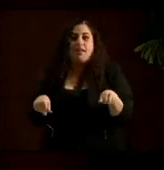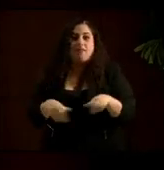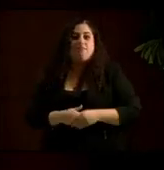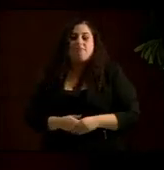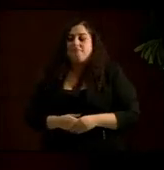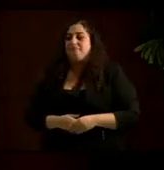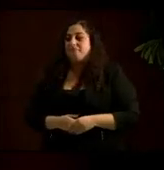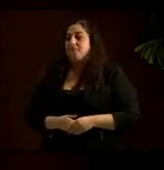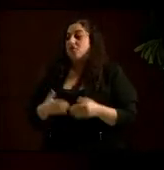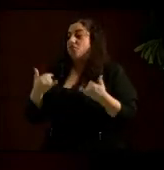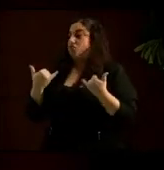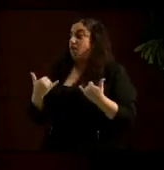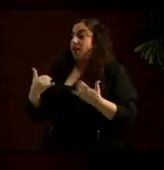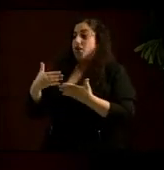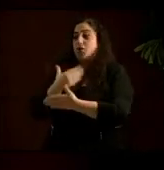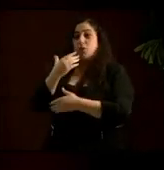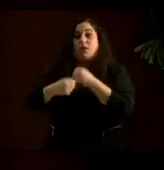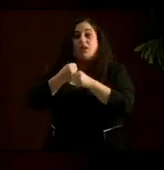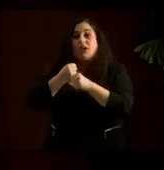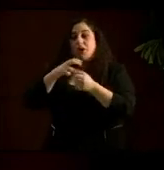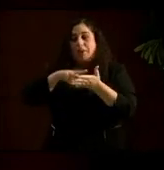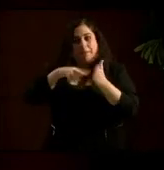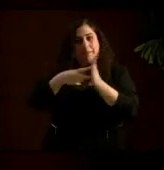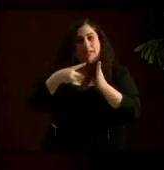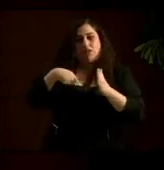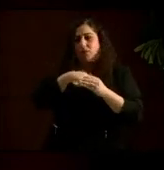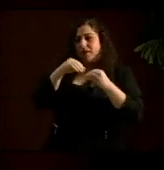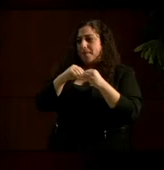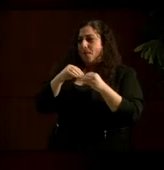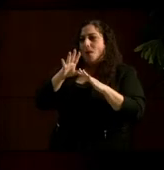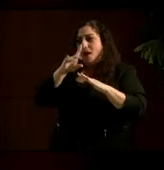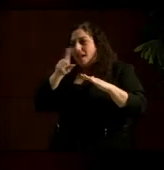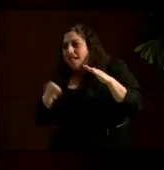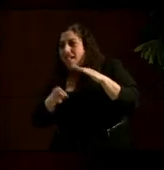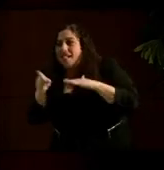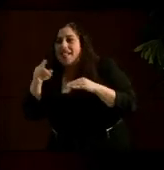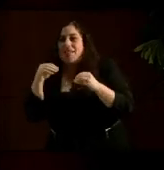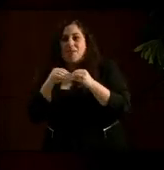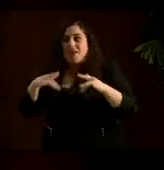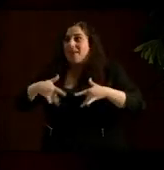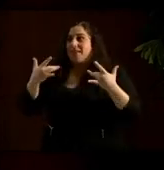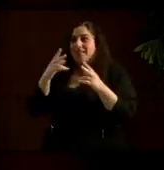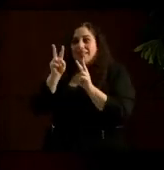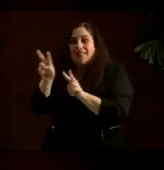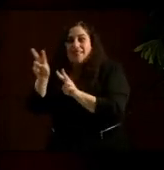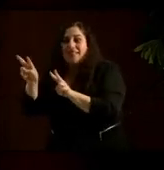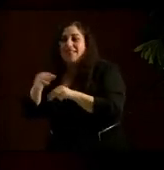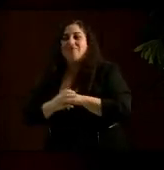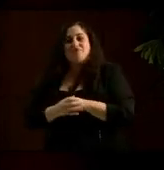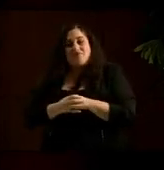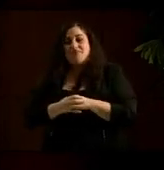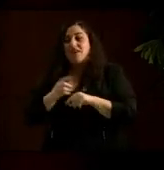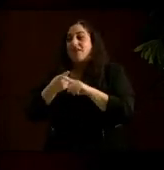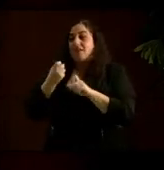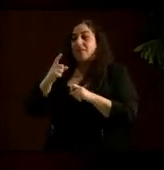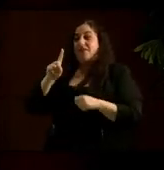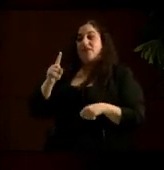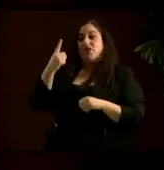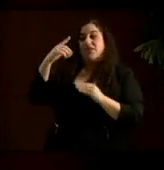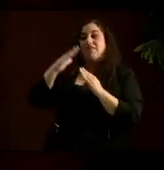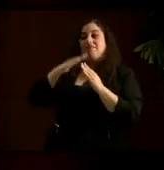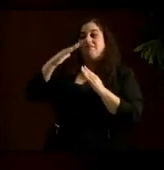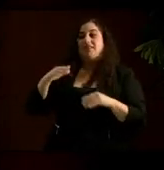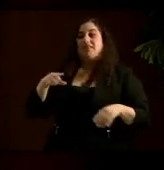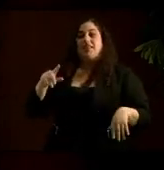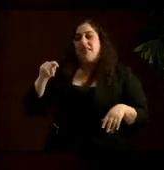and adventures. First and foremost, we are the transborder university of the region, of the state, and of